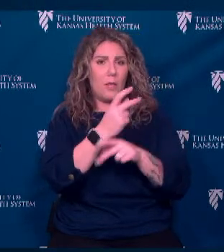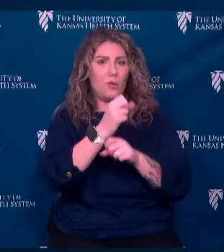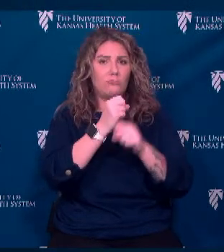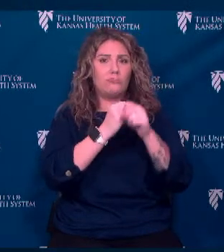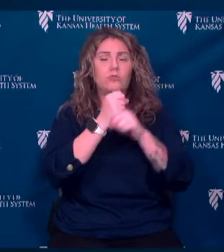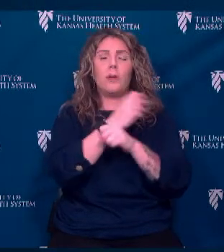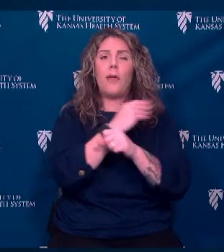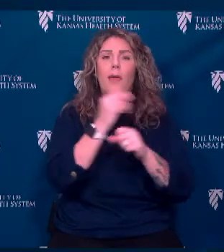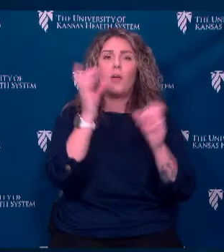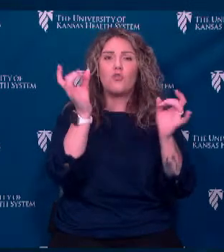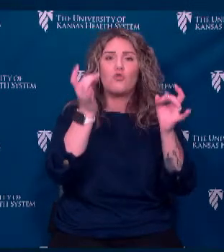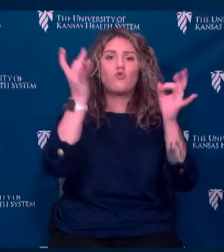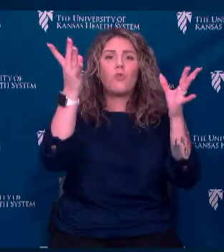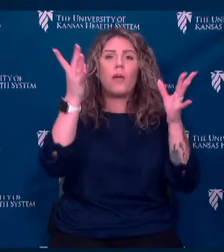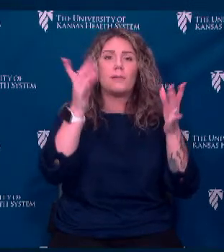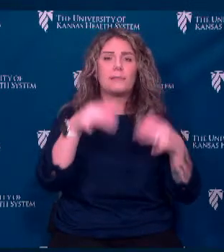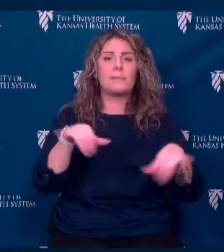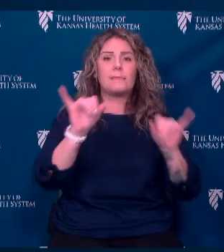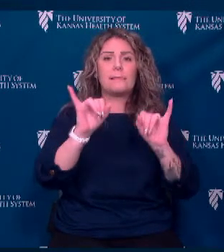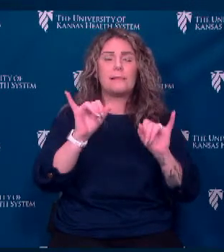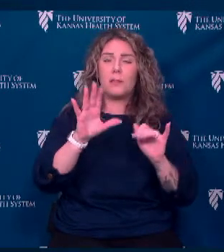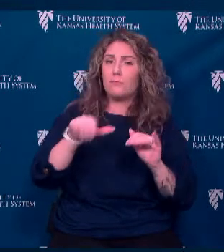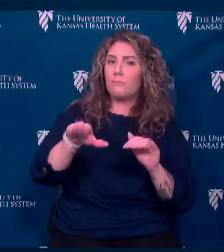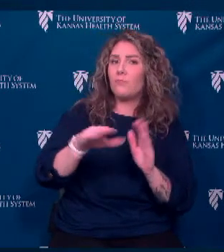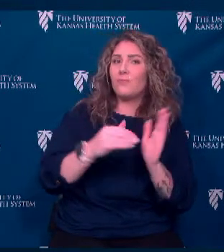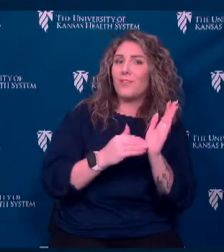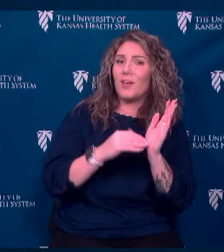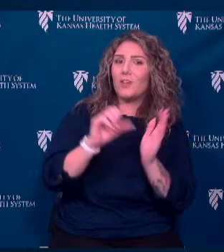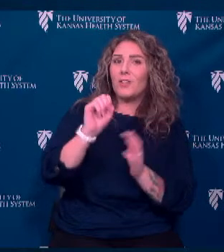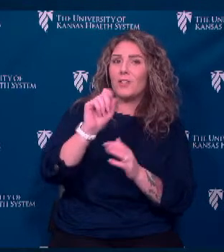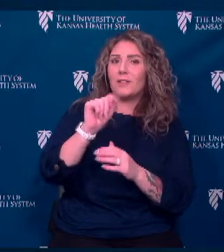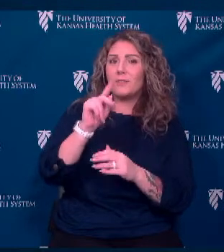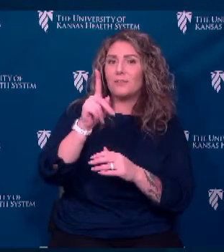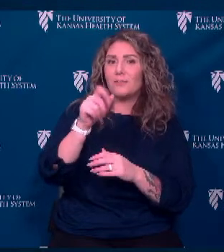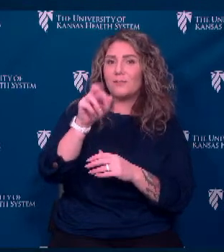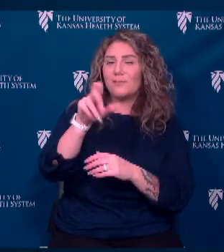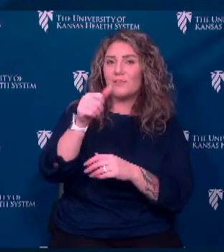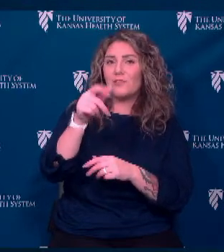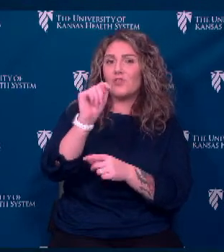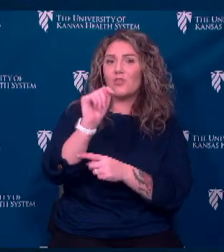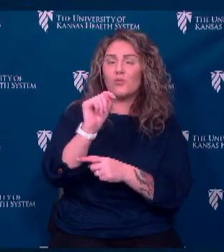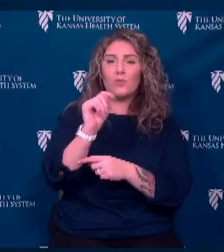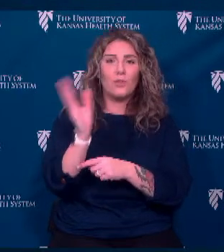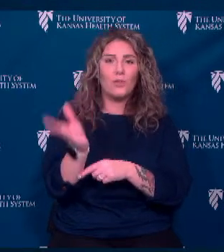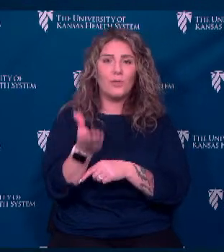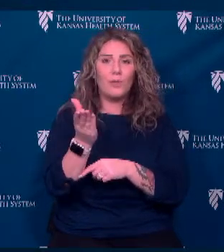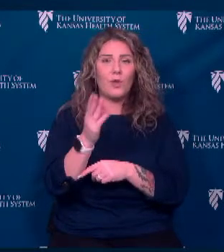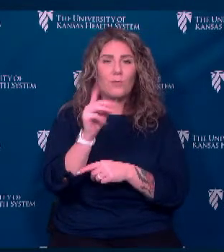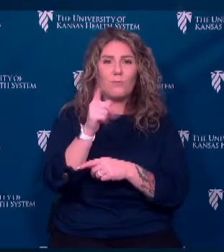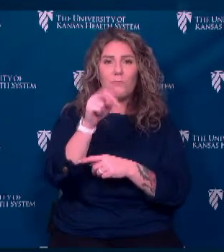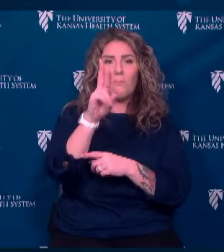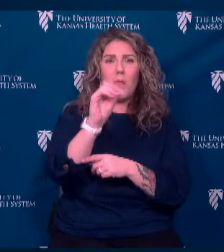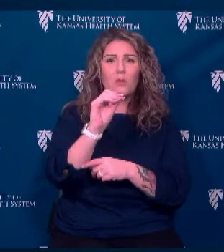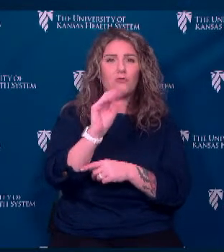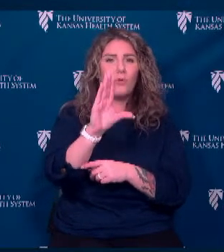standards. Okay, Dr. Stewart. Let's tackle that one here in our metro. What do you think?